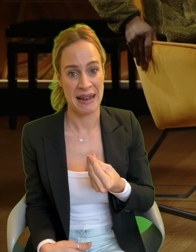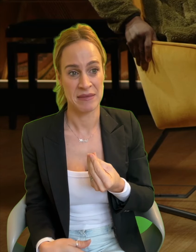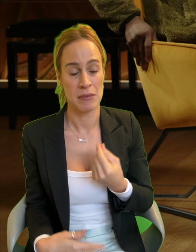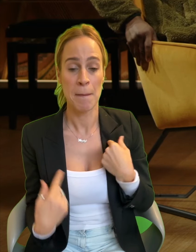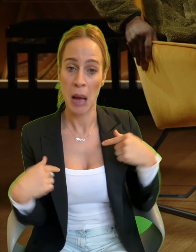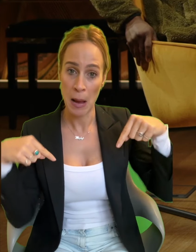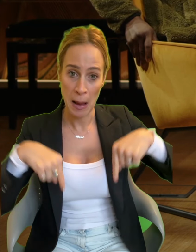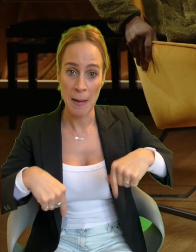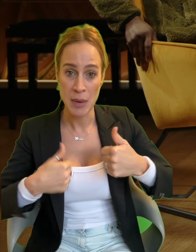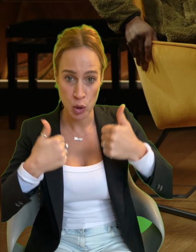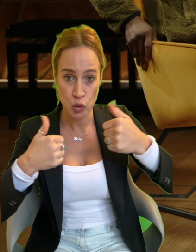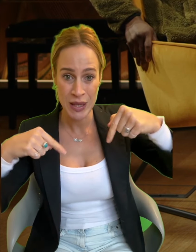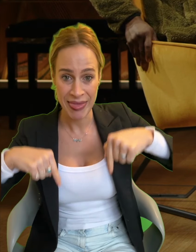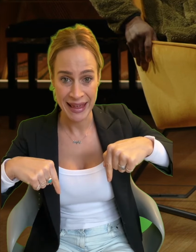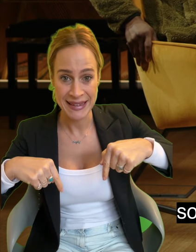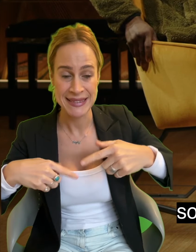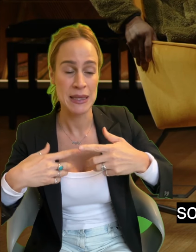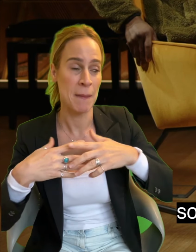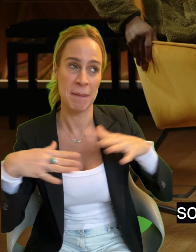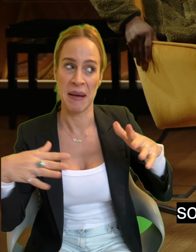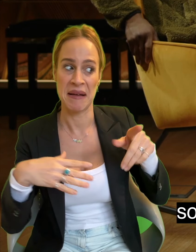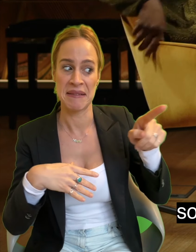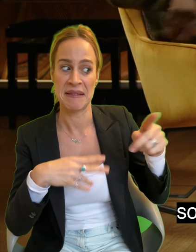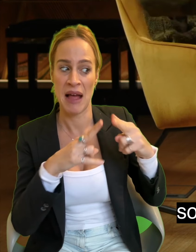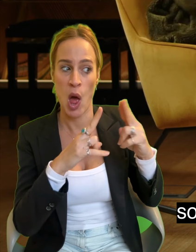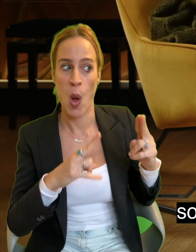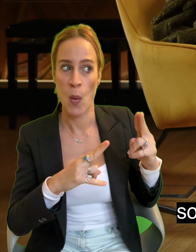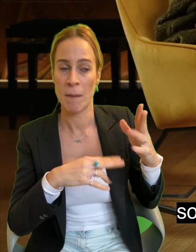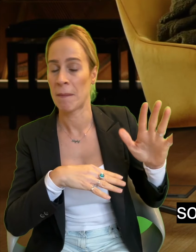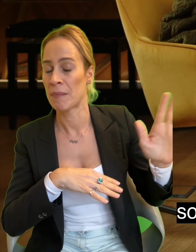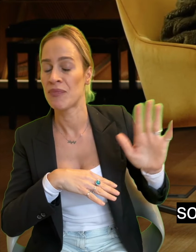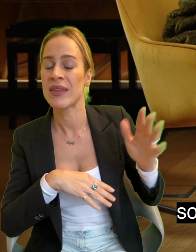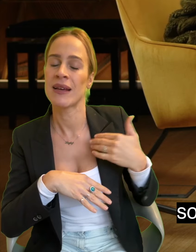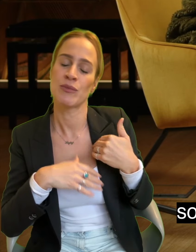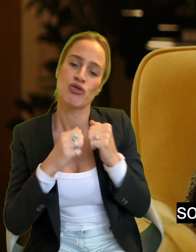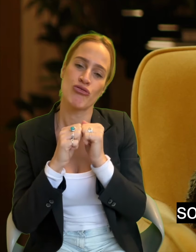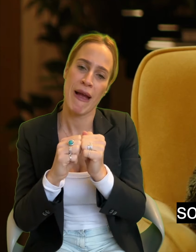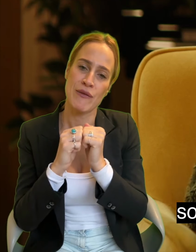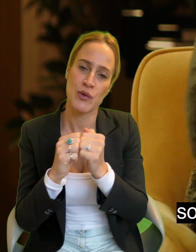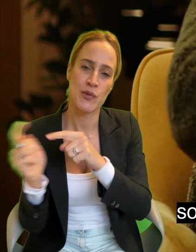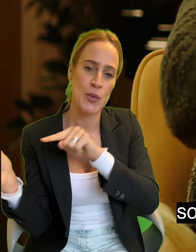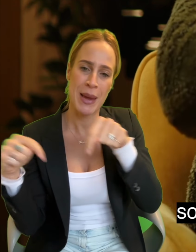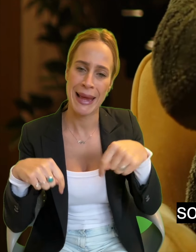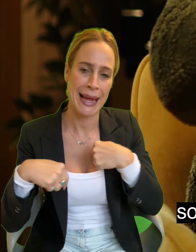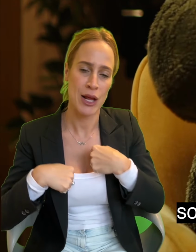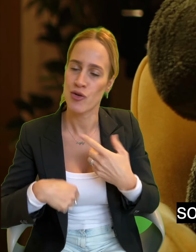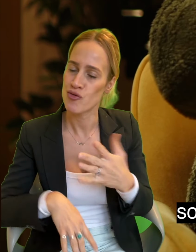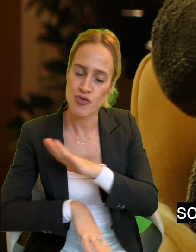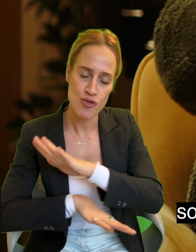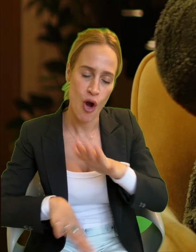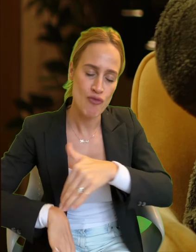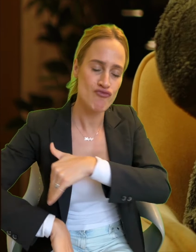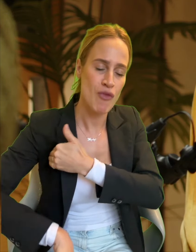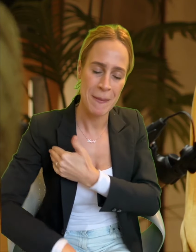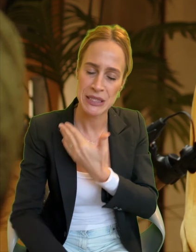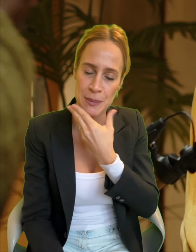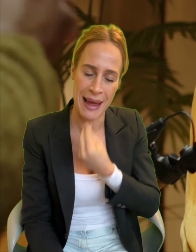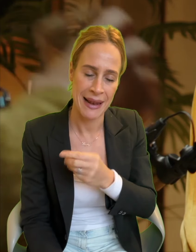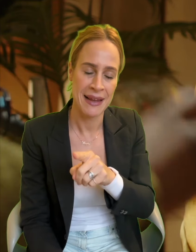not. You're not a rubbish man. And I'm so grateful for you being on this podcast that I'm launching.